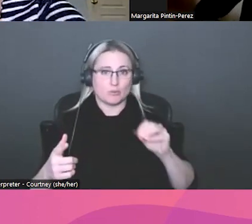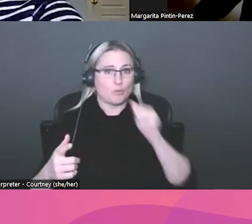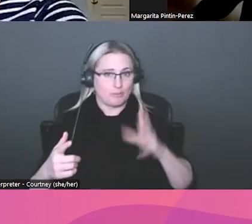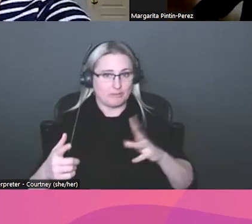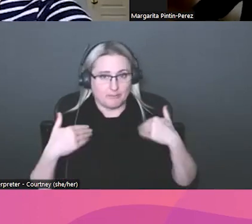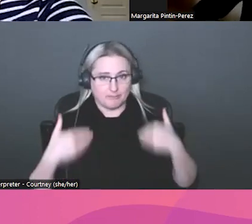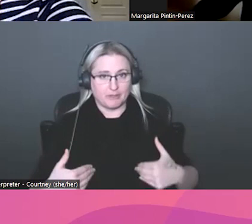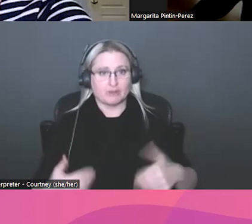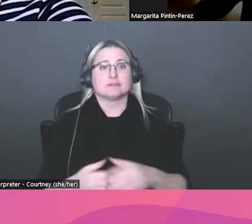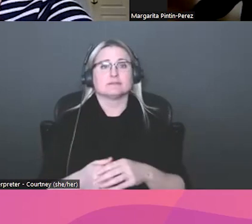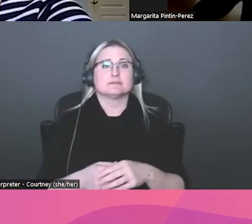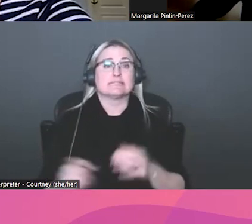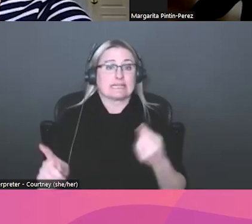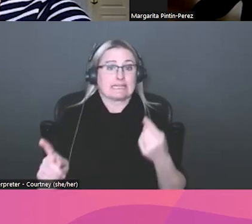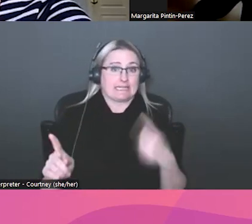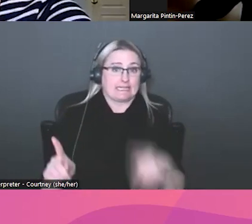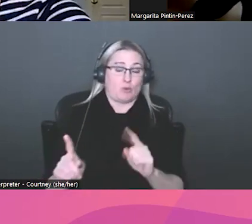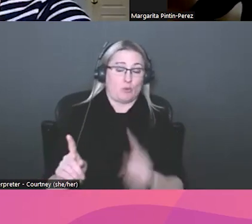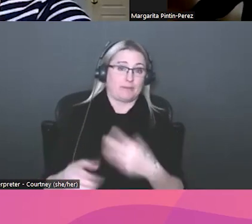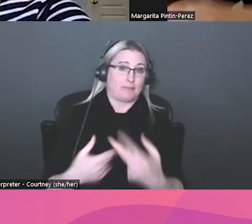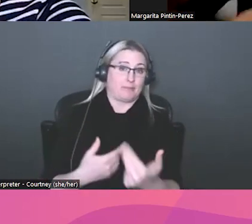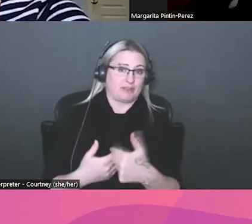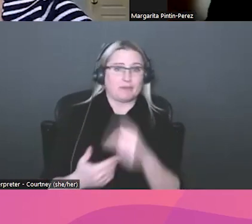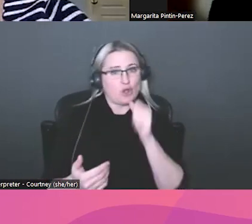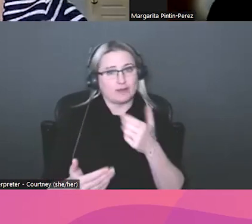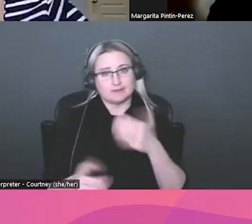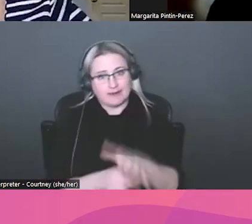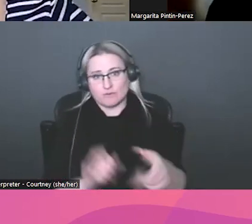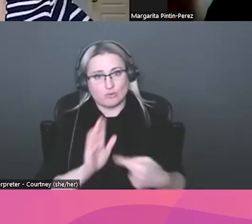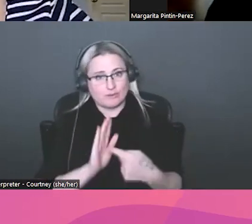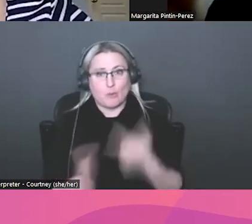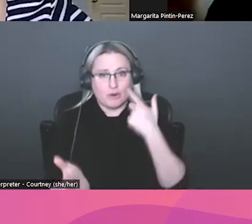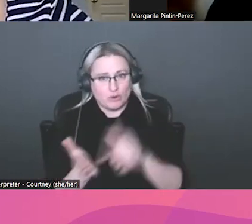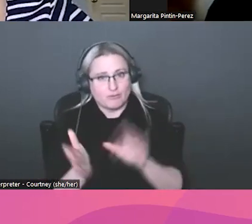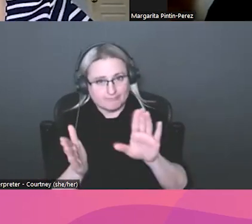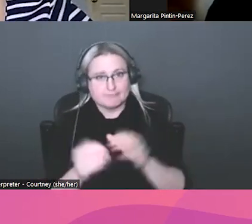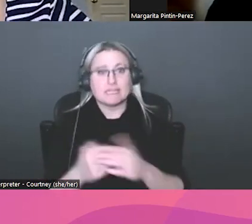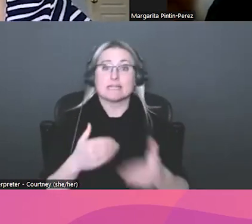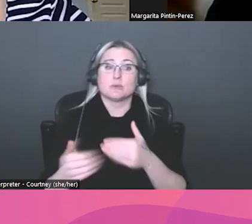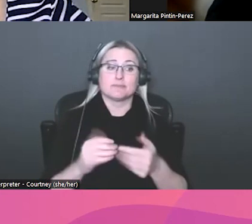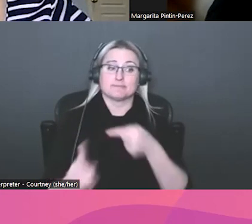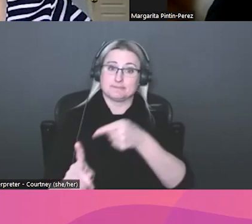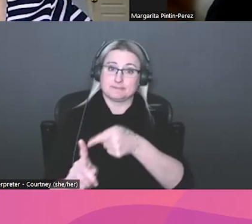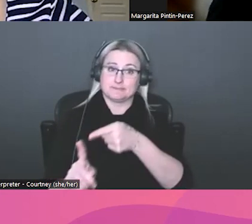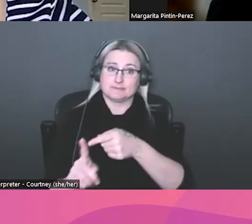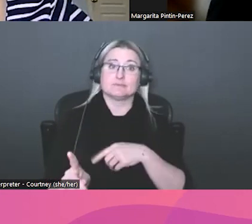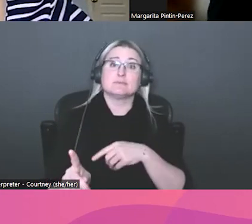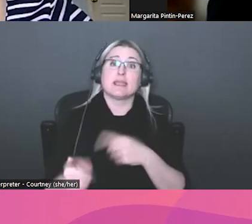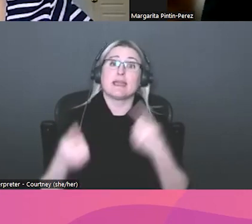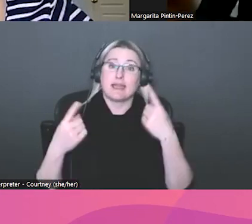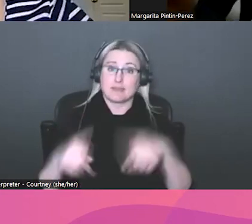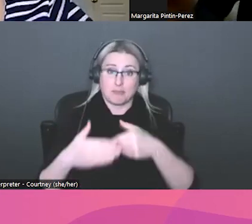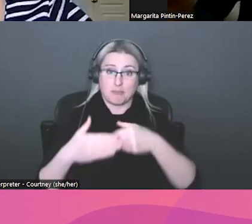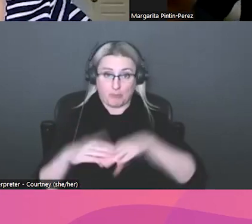participant, which isn't a great representation, I want to acknowledge this, who was assigned female at birth